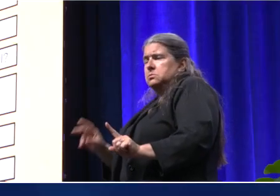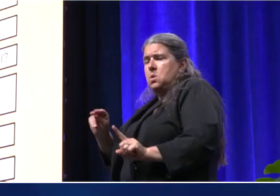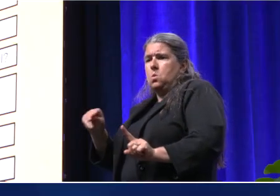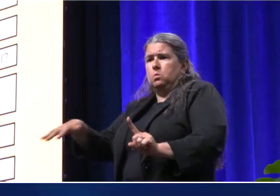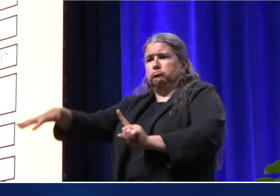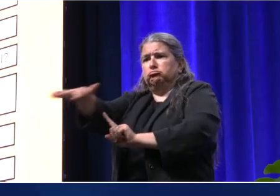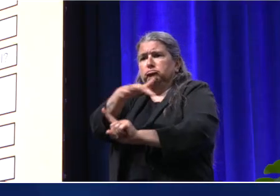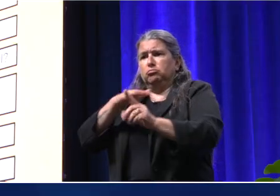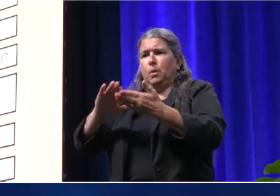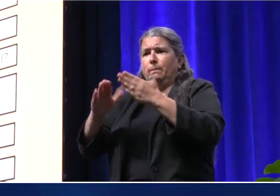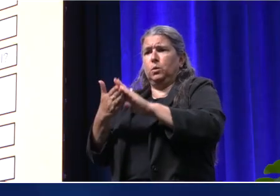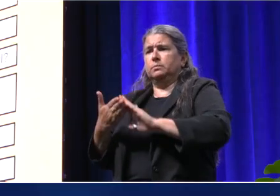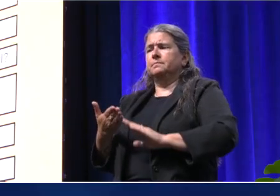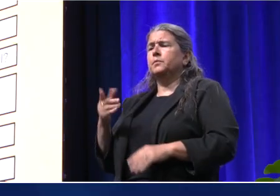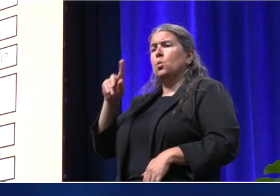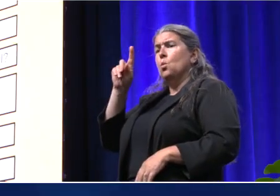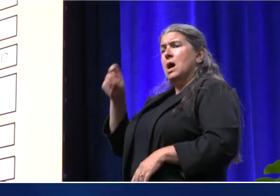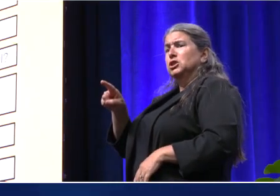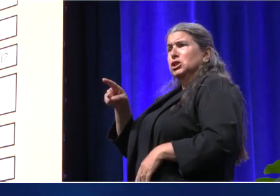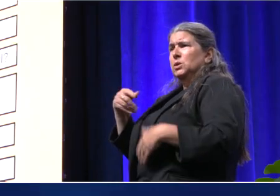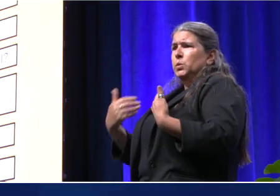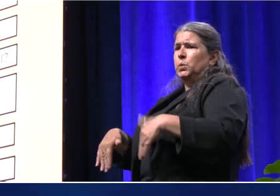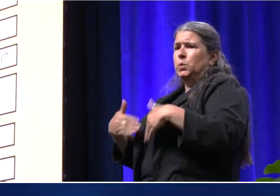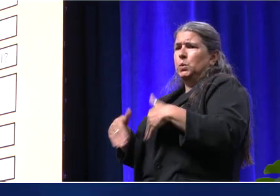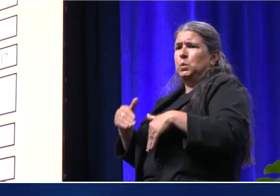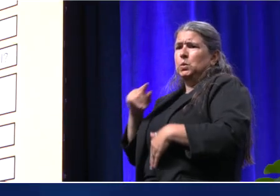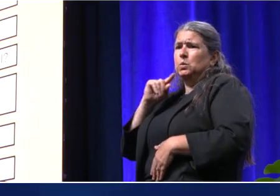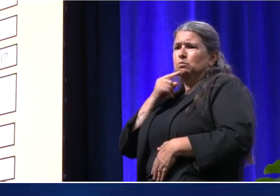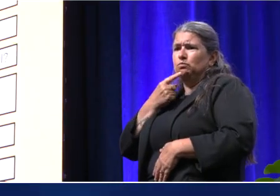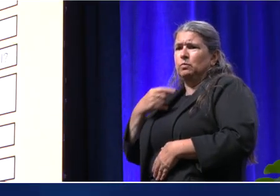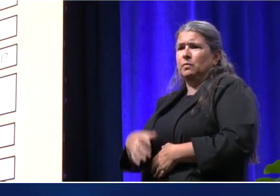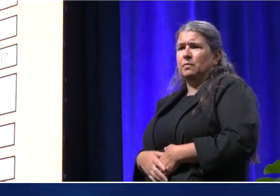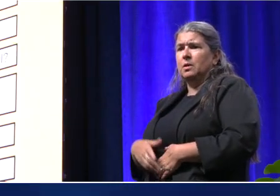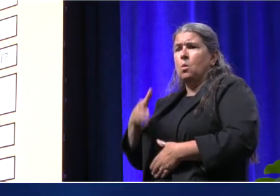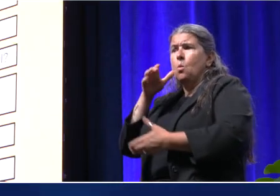get samples from widows. The medico-legal process for